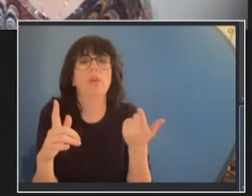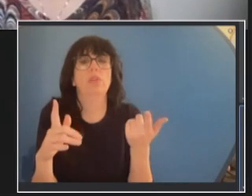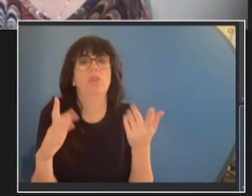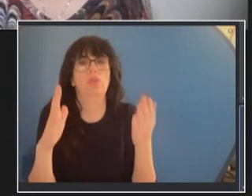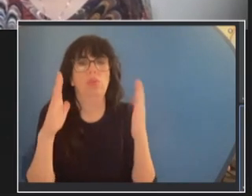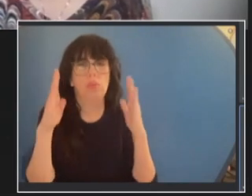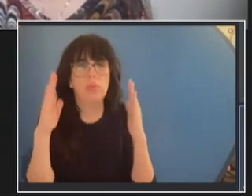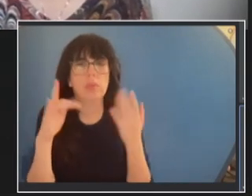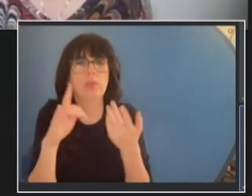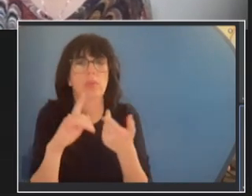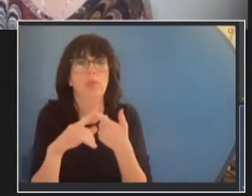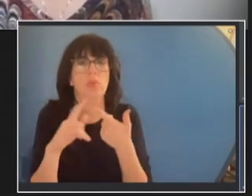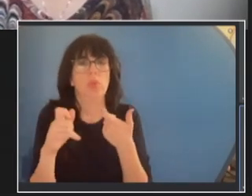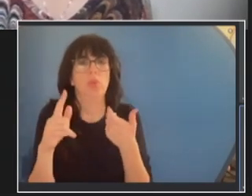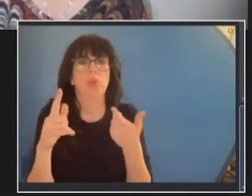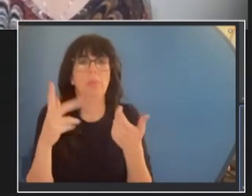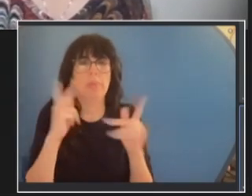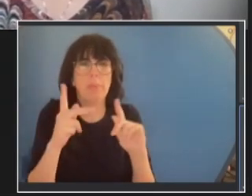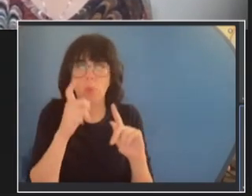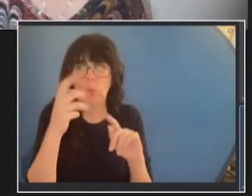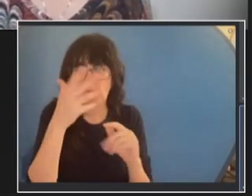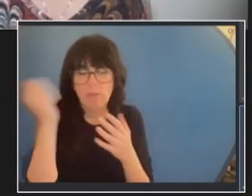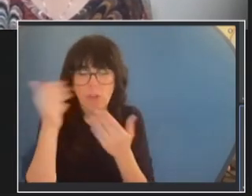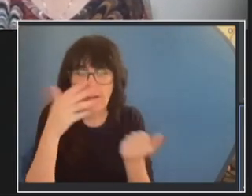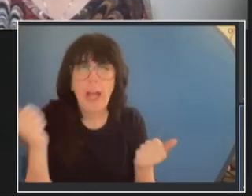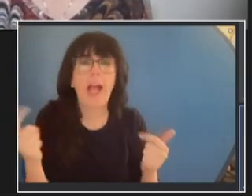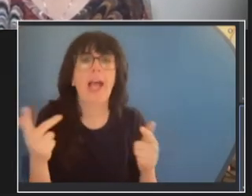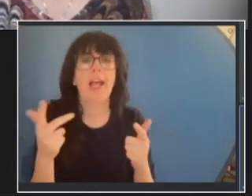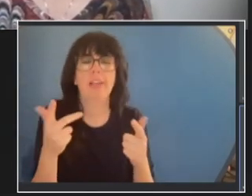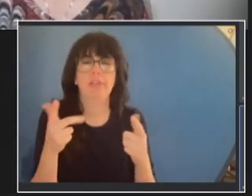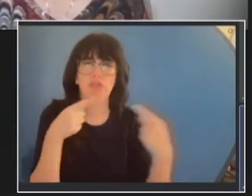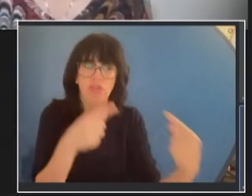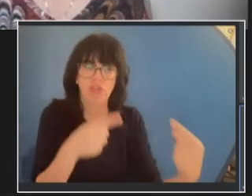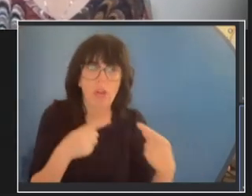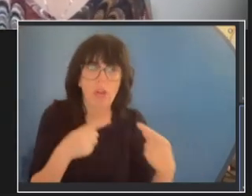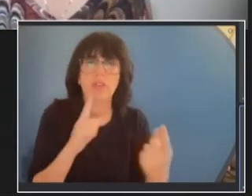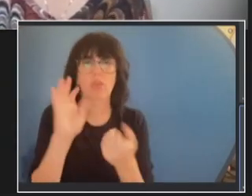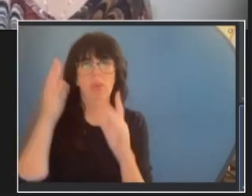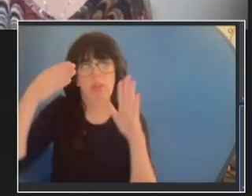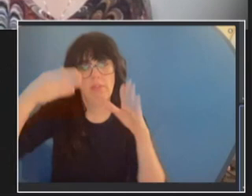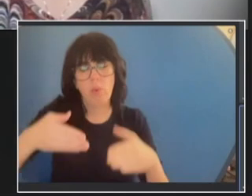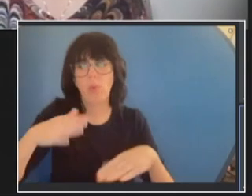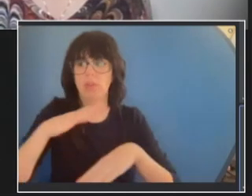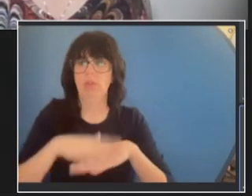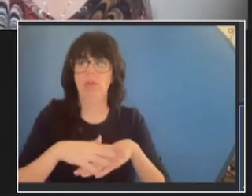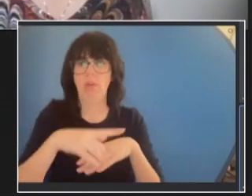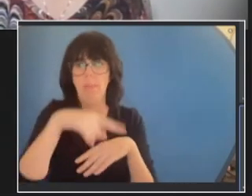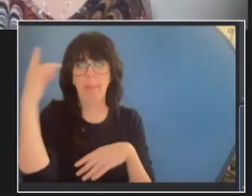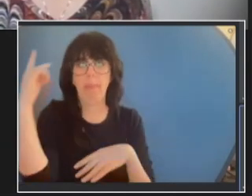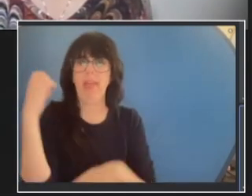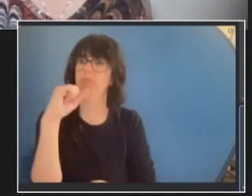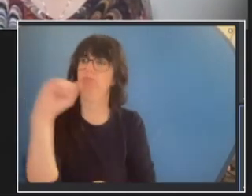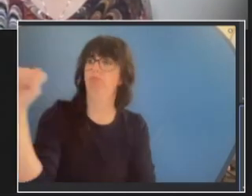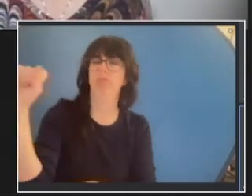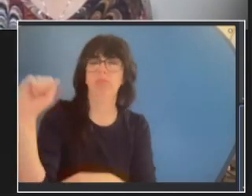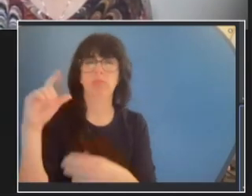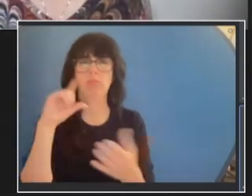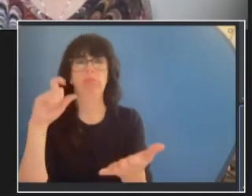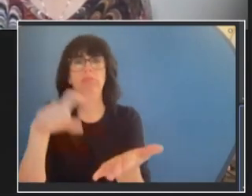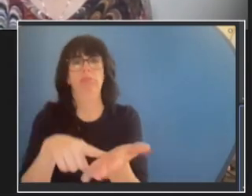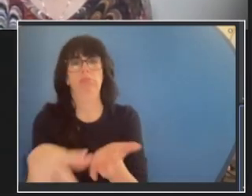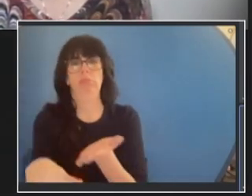and forgotten struggles that center Black resistance, resilience, remarkability, rejoicing,